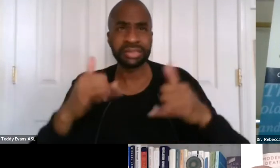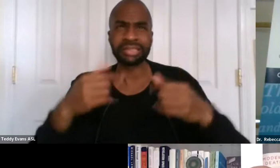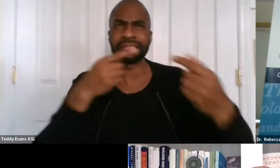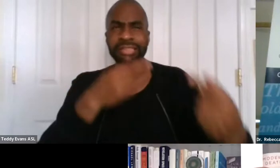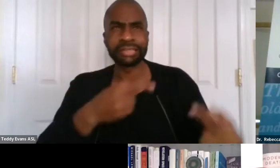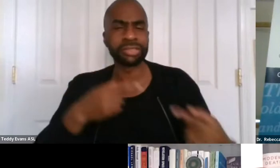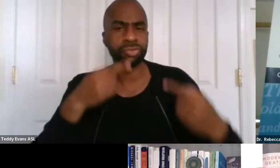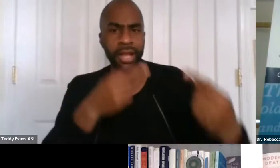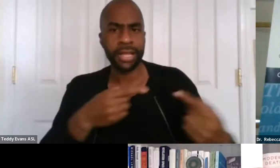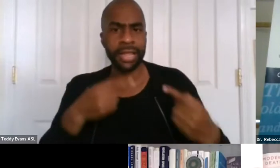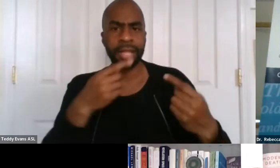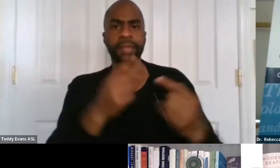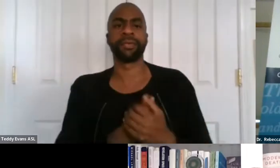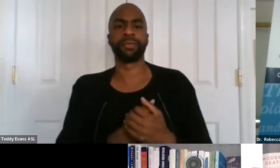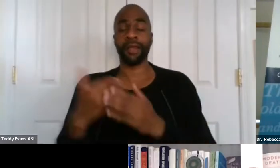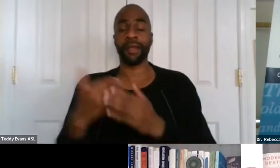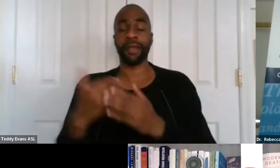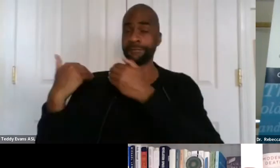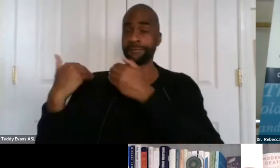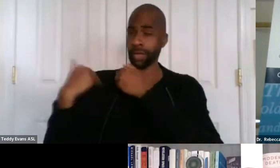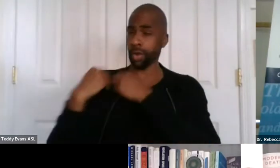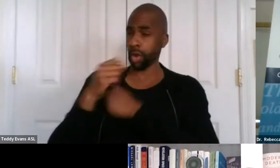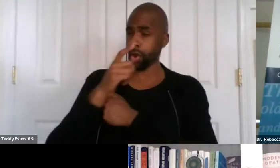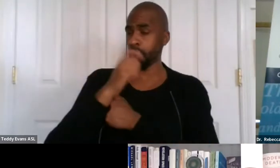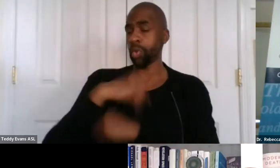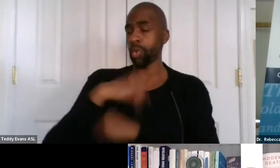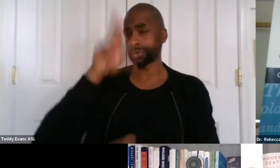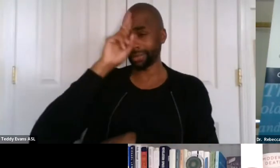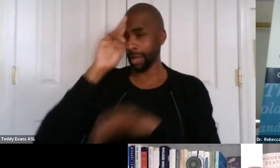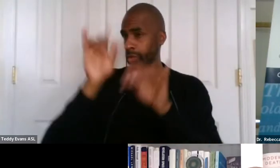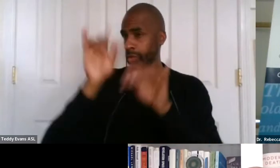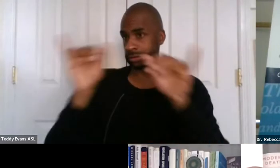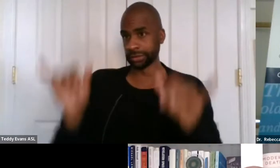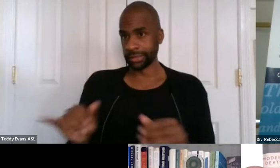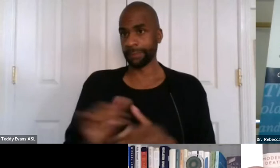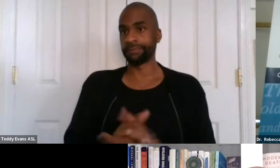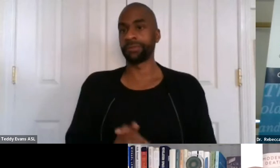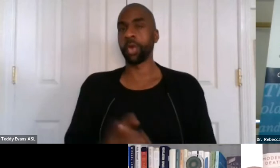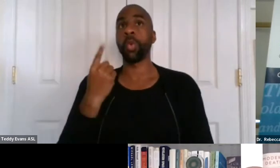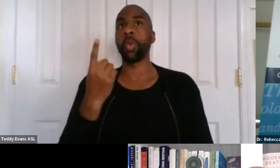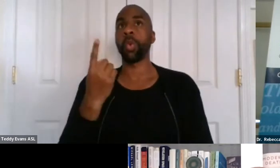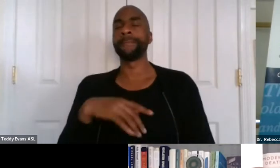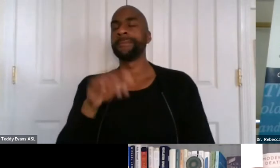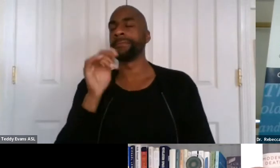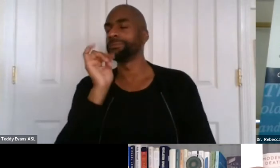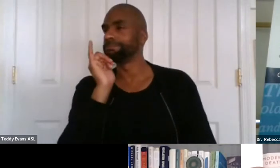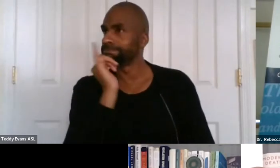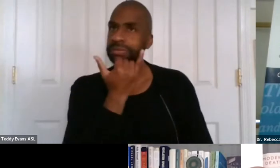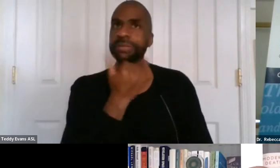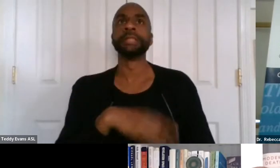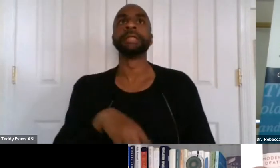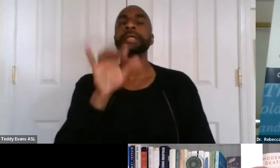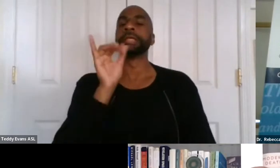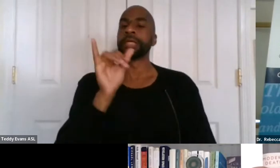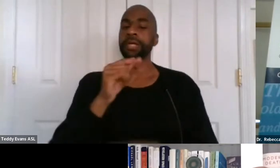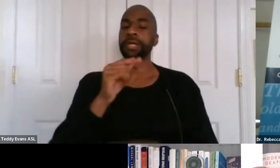much at fault as anyone else. One of the big mistakes that we've made with pain is that pain is a very complex phenomenon, and